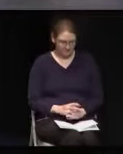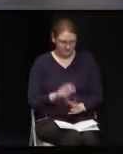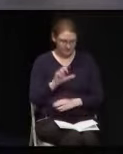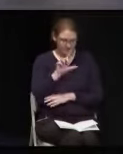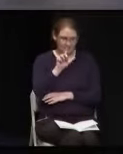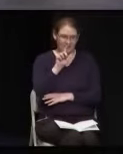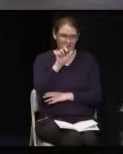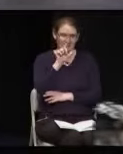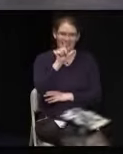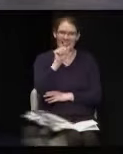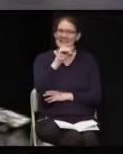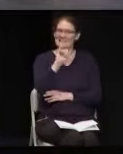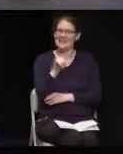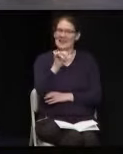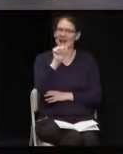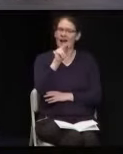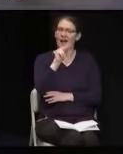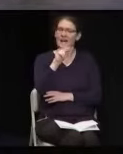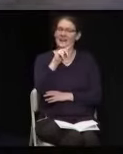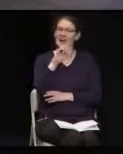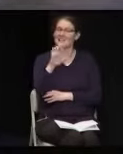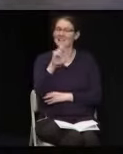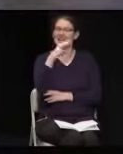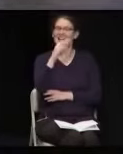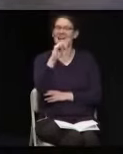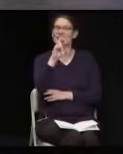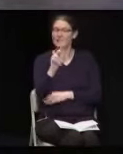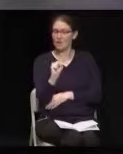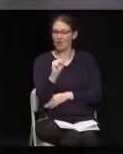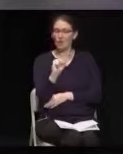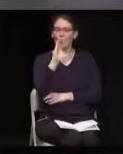Lacey Annette Hicks, cum laude.